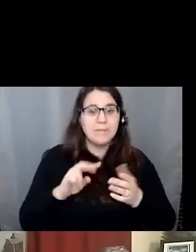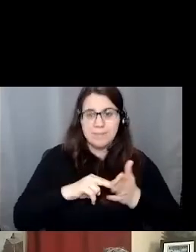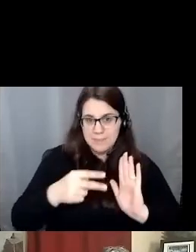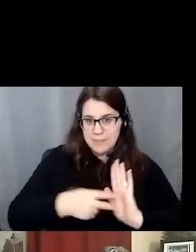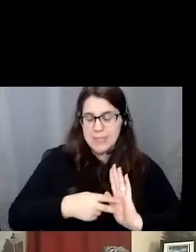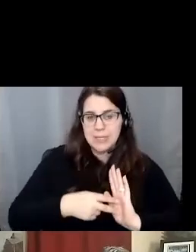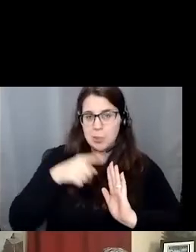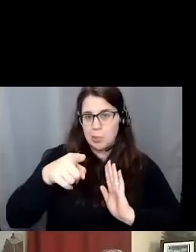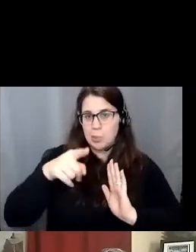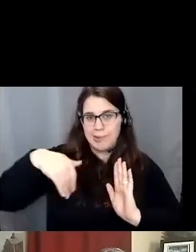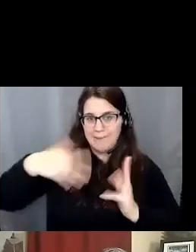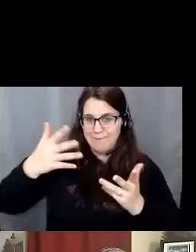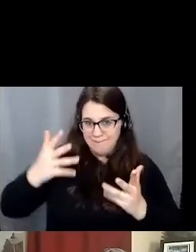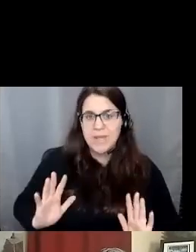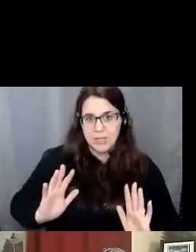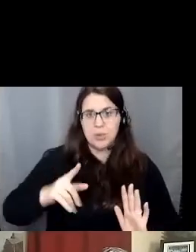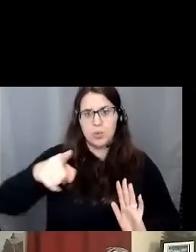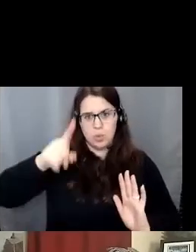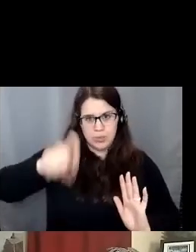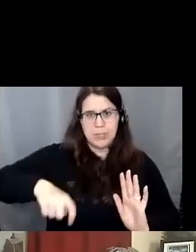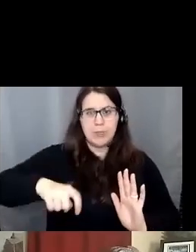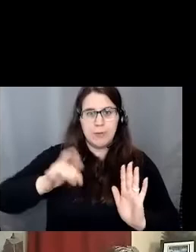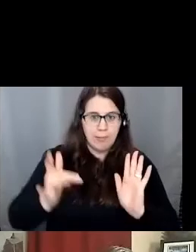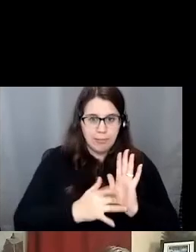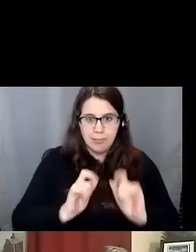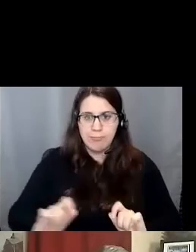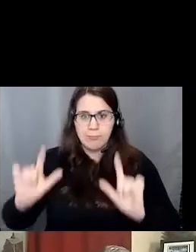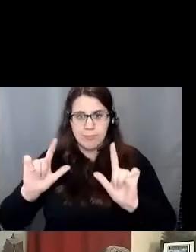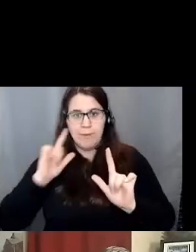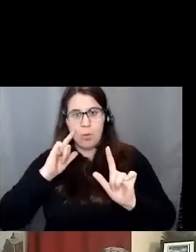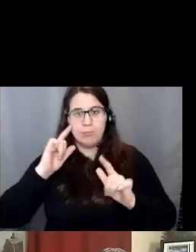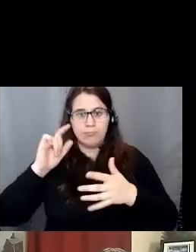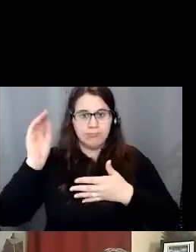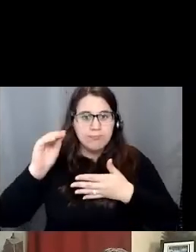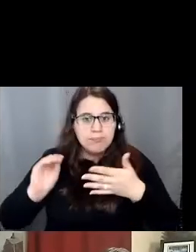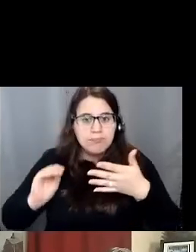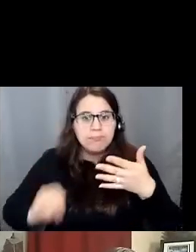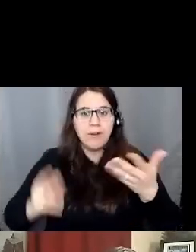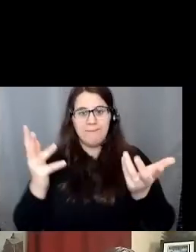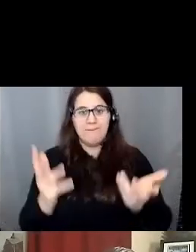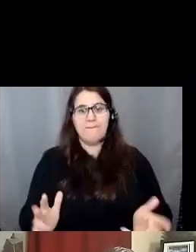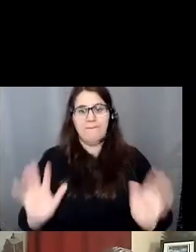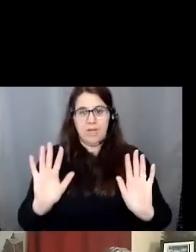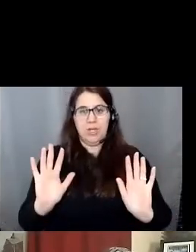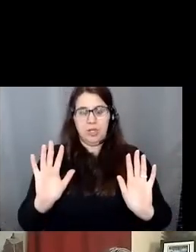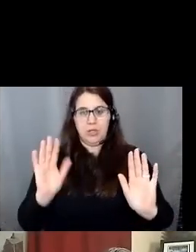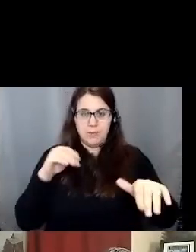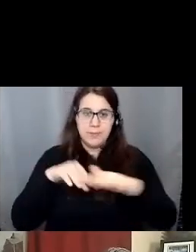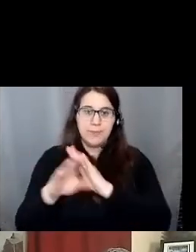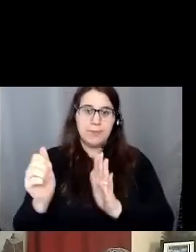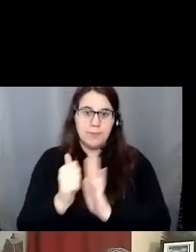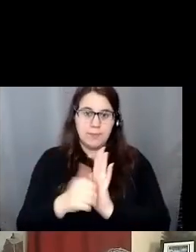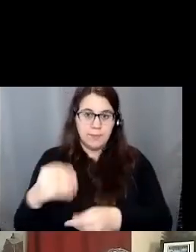further steps to finish the enrollment process that need to be taken before it will allow you into the account. That